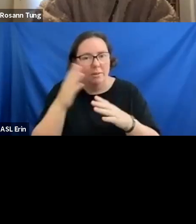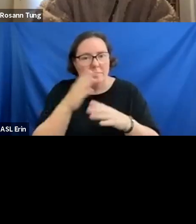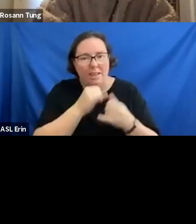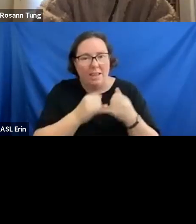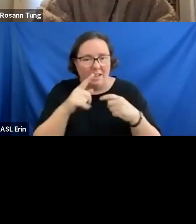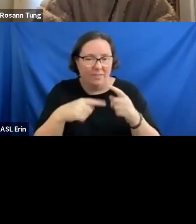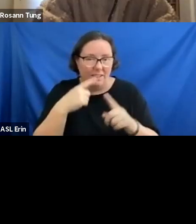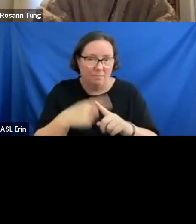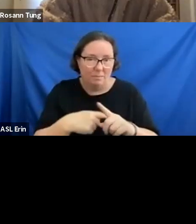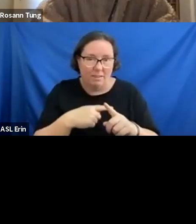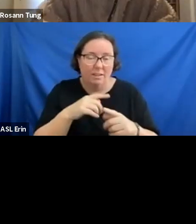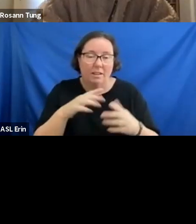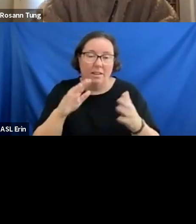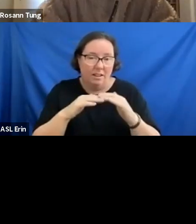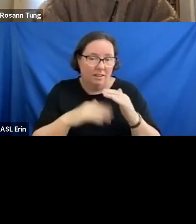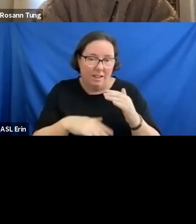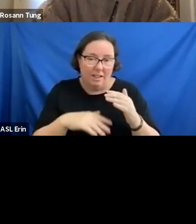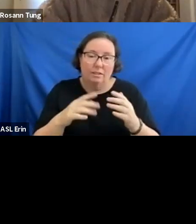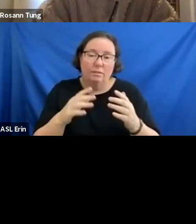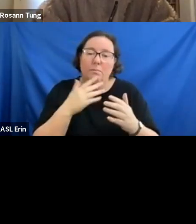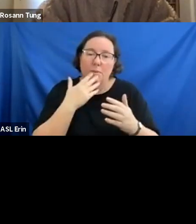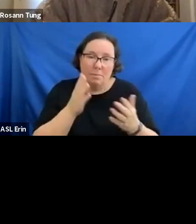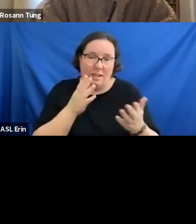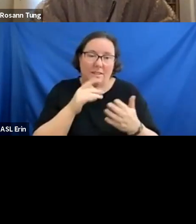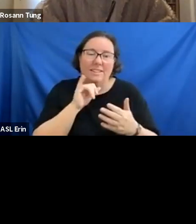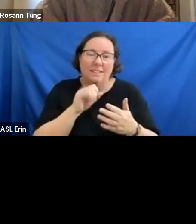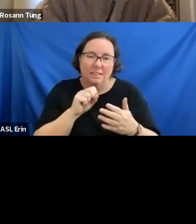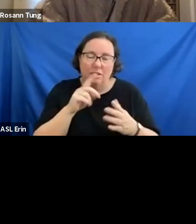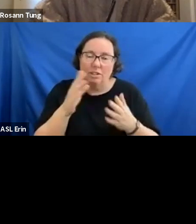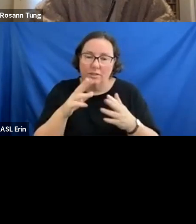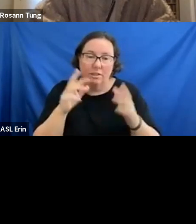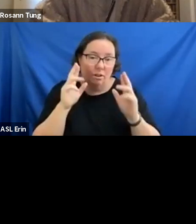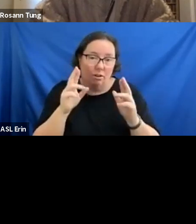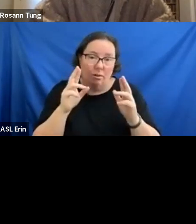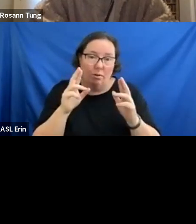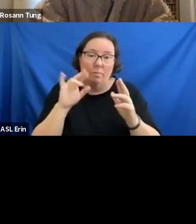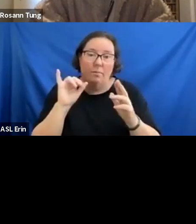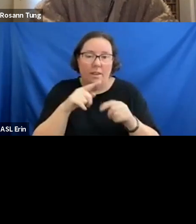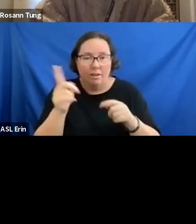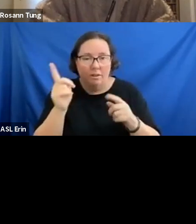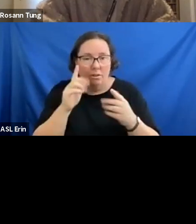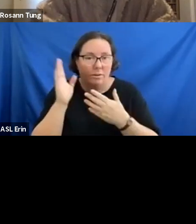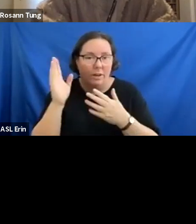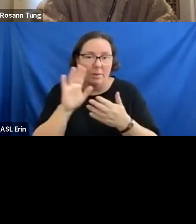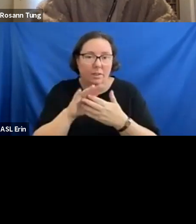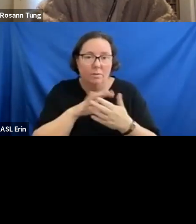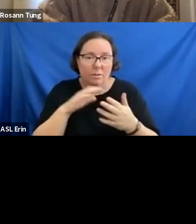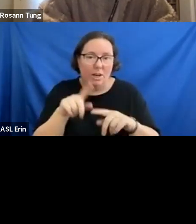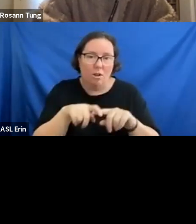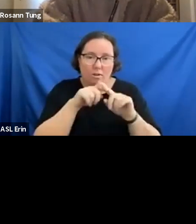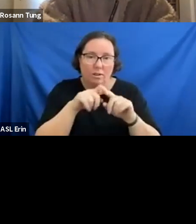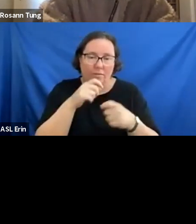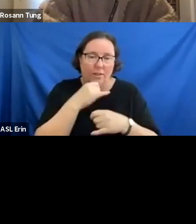month. But anything less would be a terrible disservice. Similarly, I would hope that you recommend that the school committee hold off on any